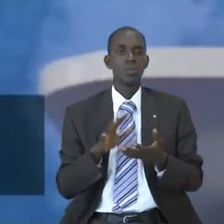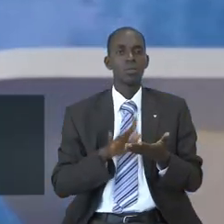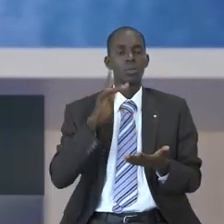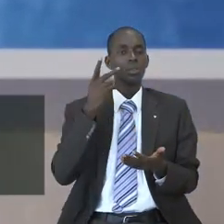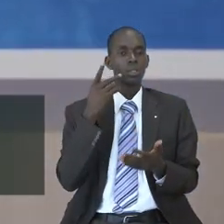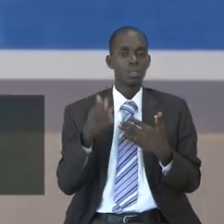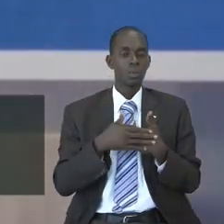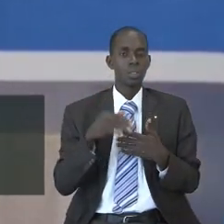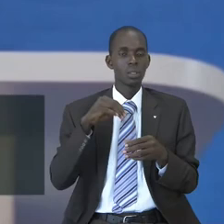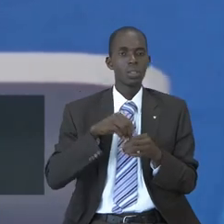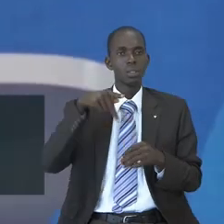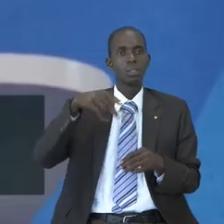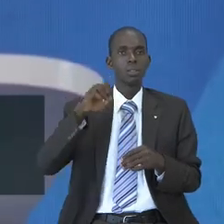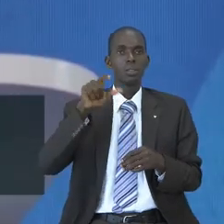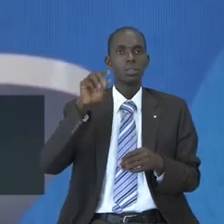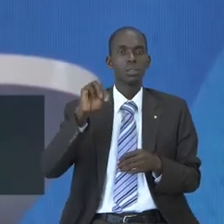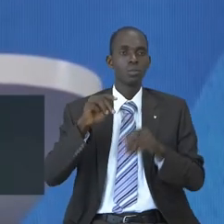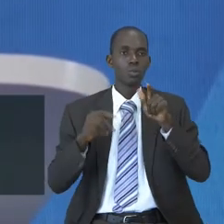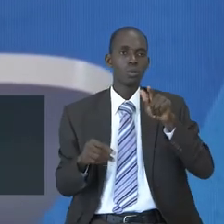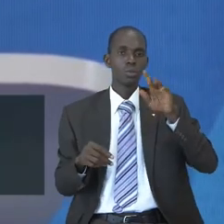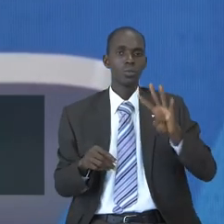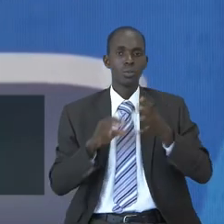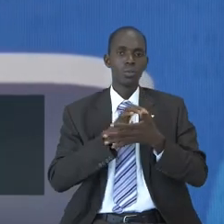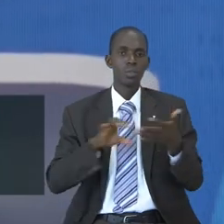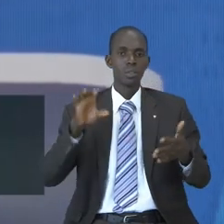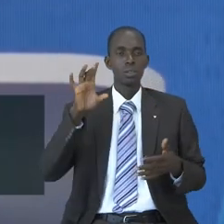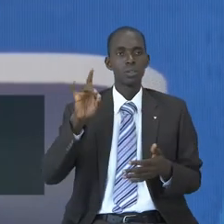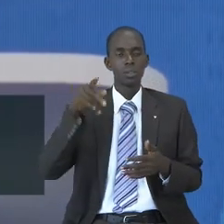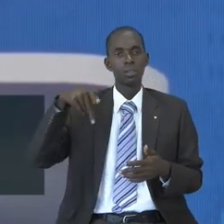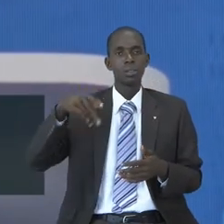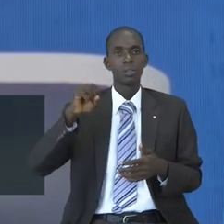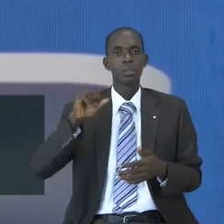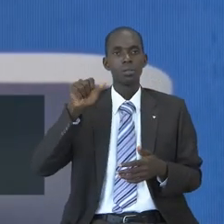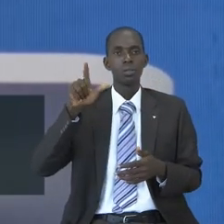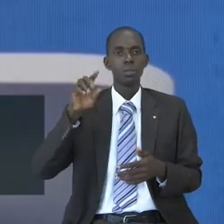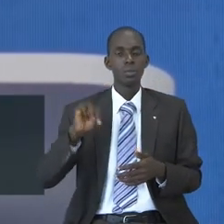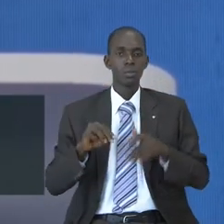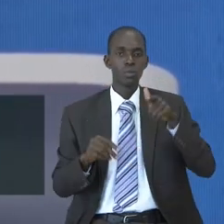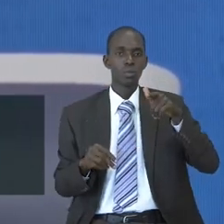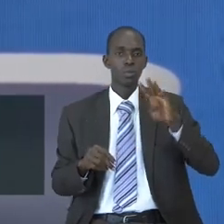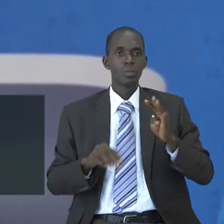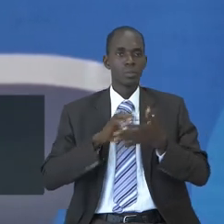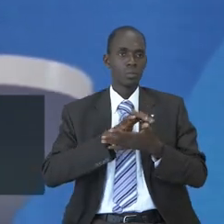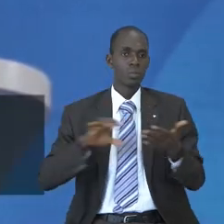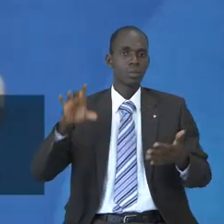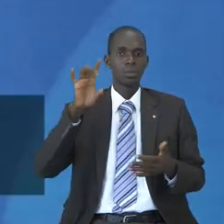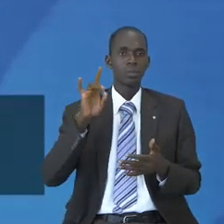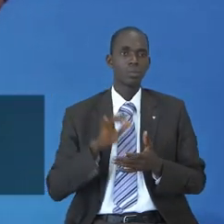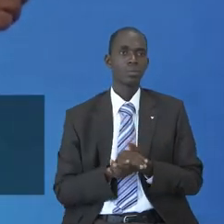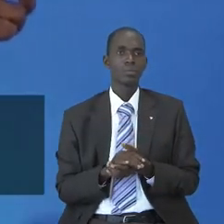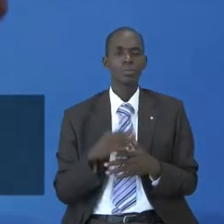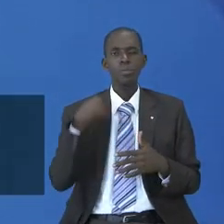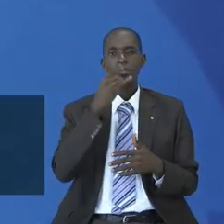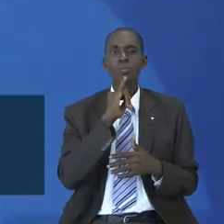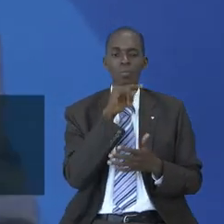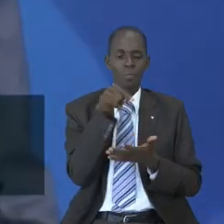Psalm 24, and I'm reading from verse 8. Psalm 24, we're looking at verse 8. Who